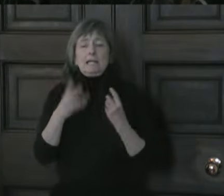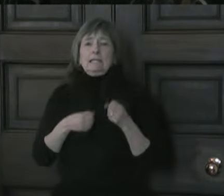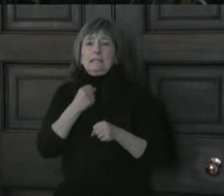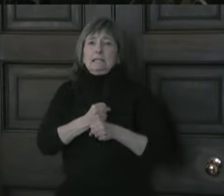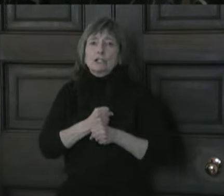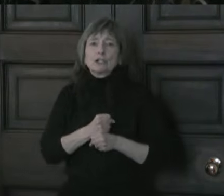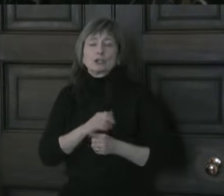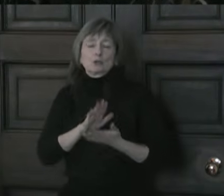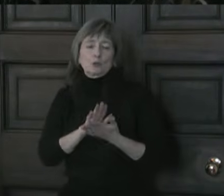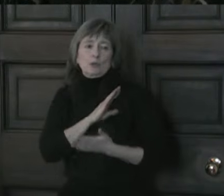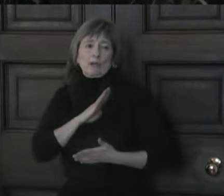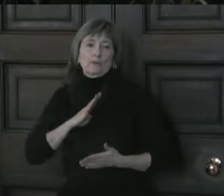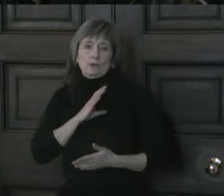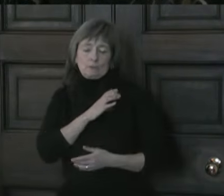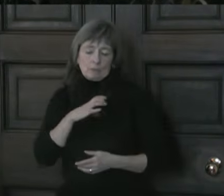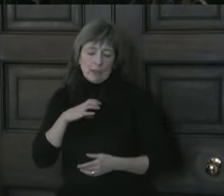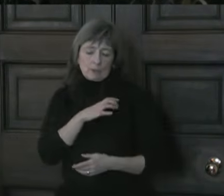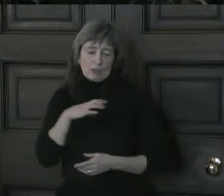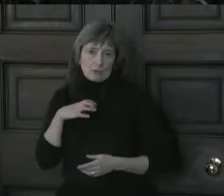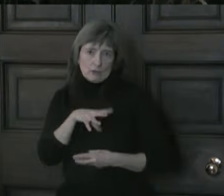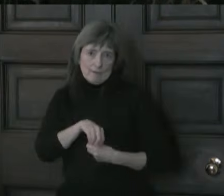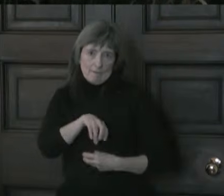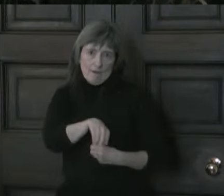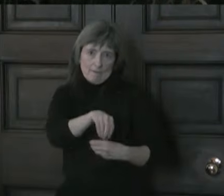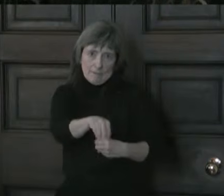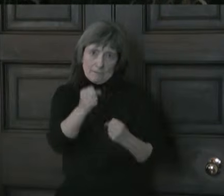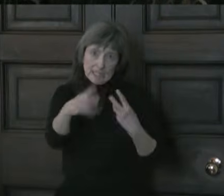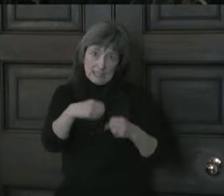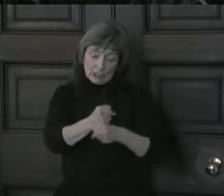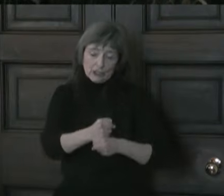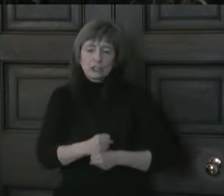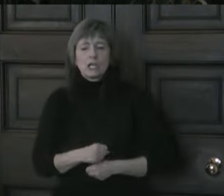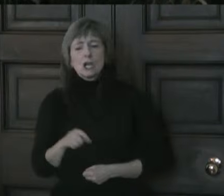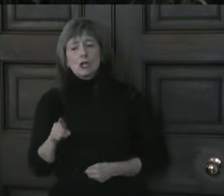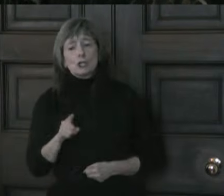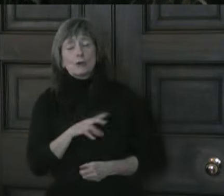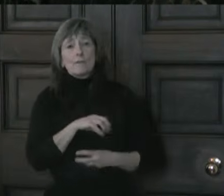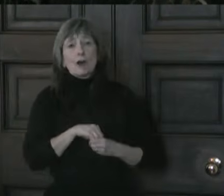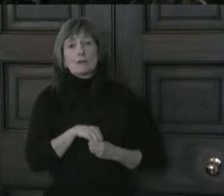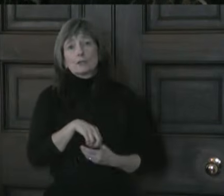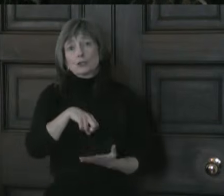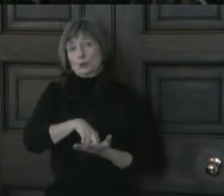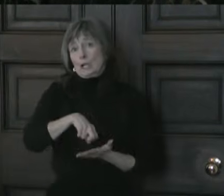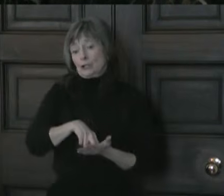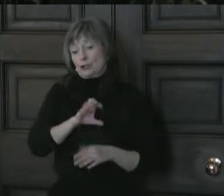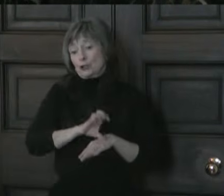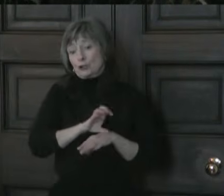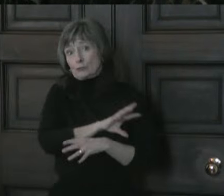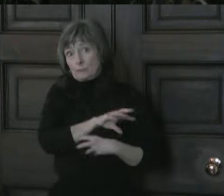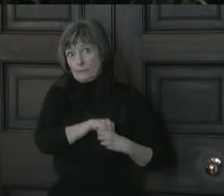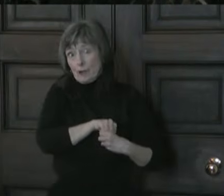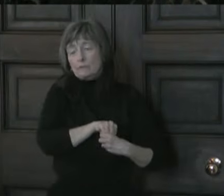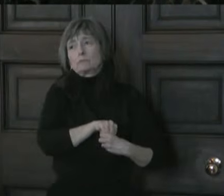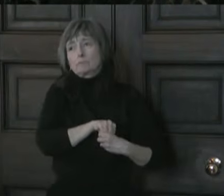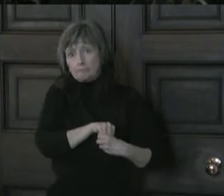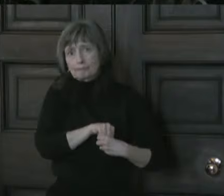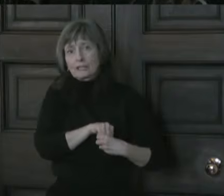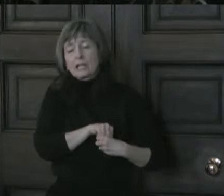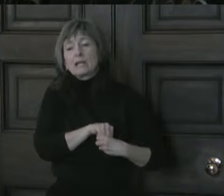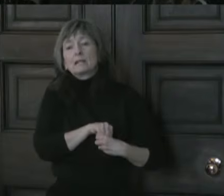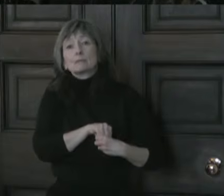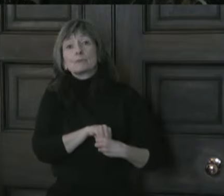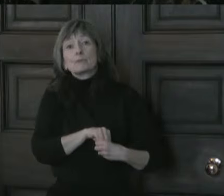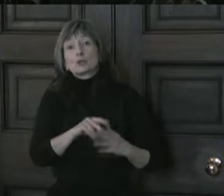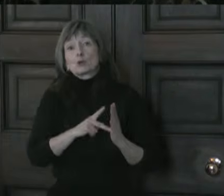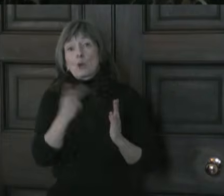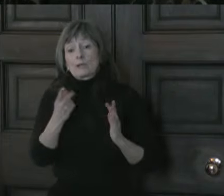school councils. Ms. Hugster's leadership within First United Church has been exceptional, having served